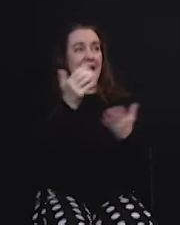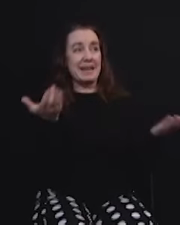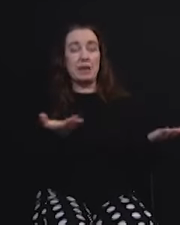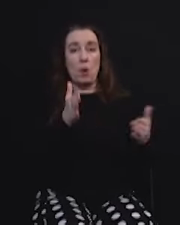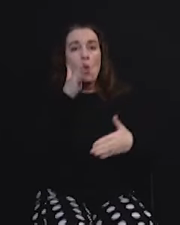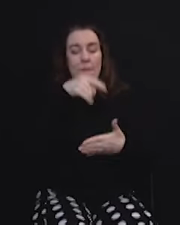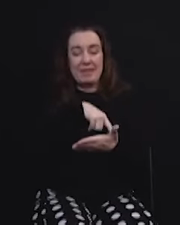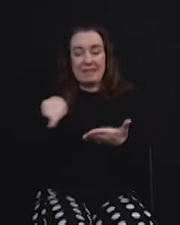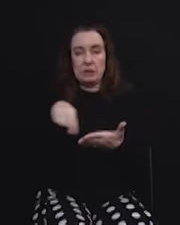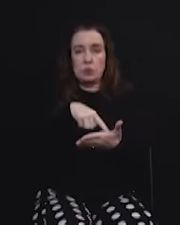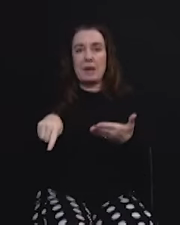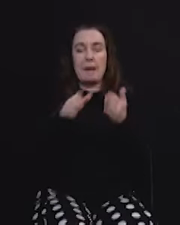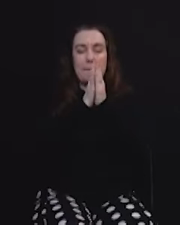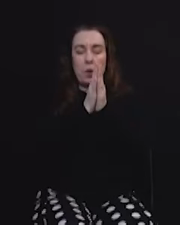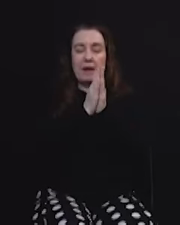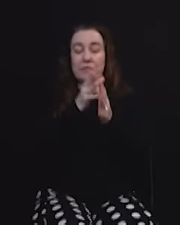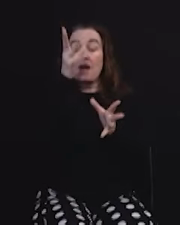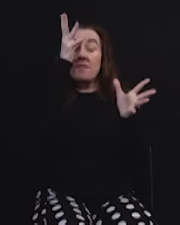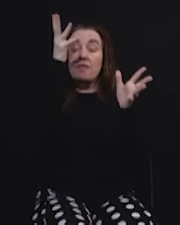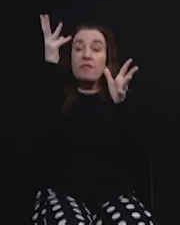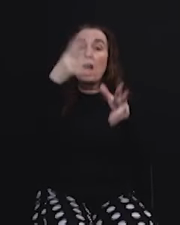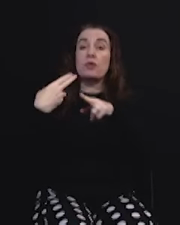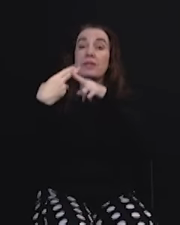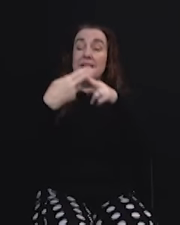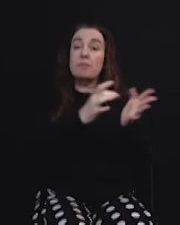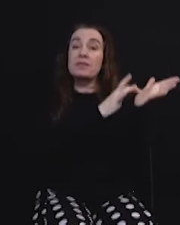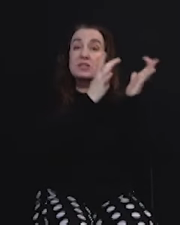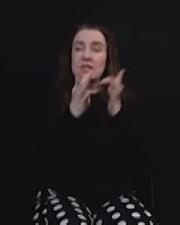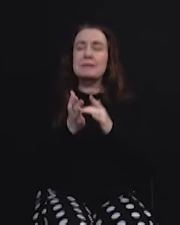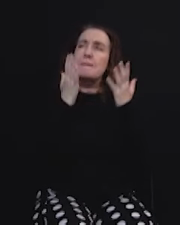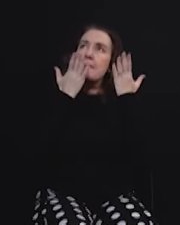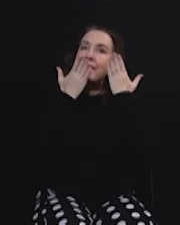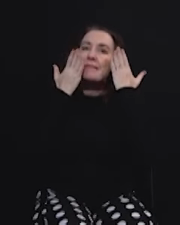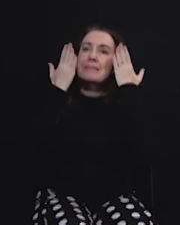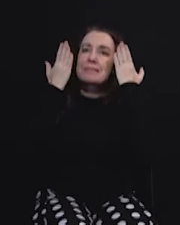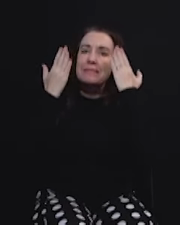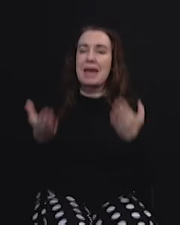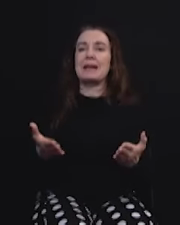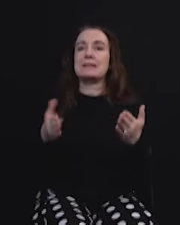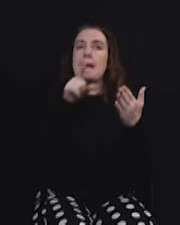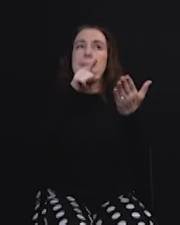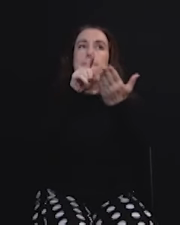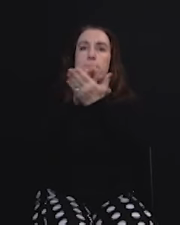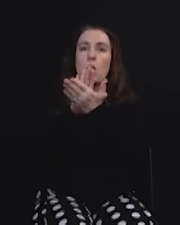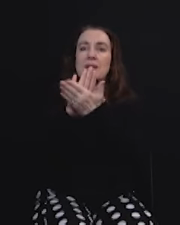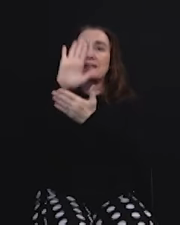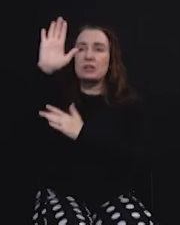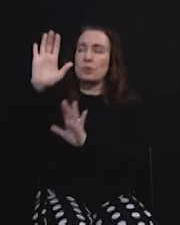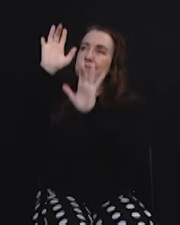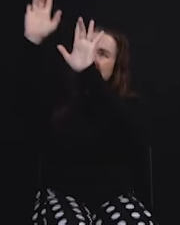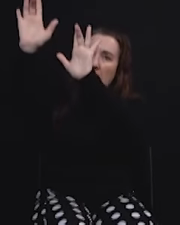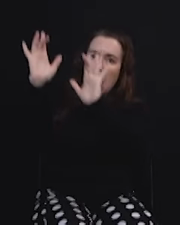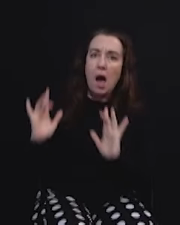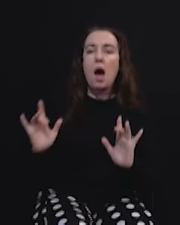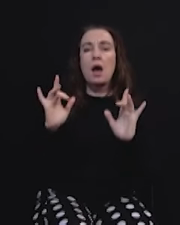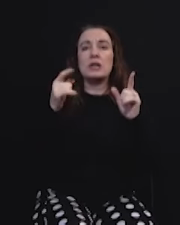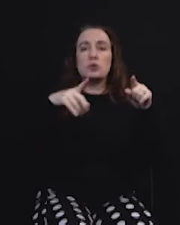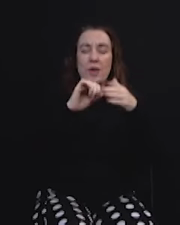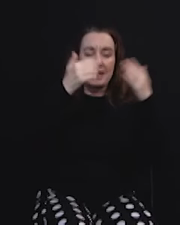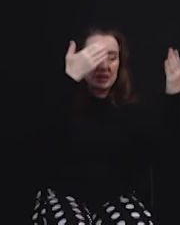be this week. Let's pray. Father, in the name of Jesus, we give you thanks. We give you praise that your light shines in the darkness